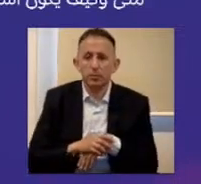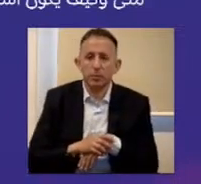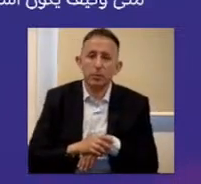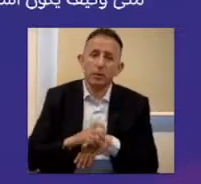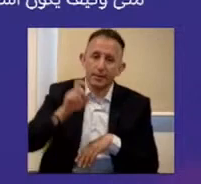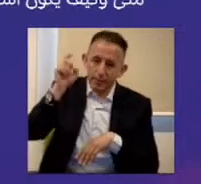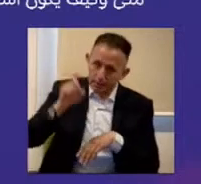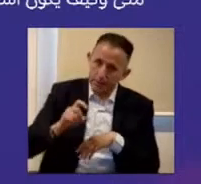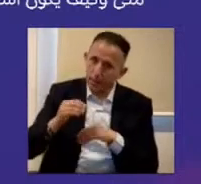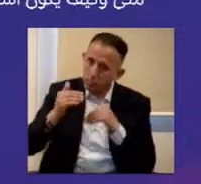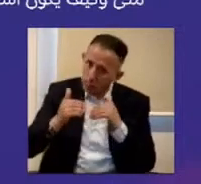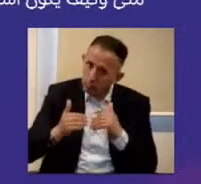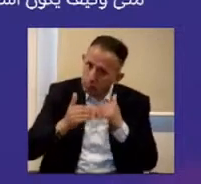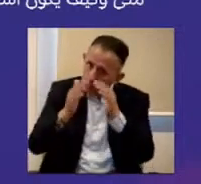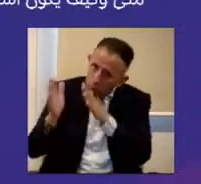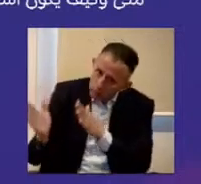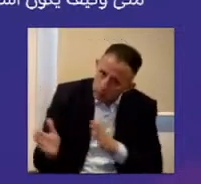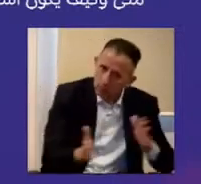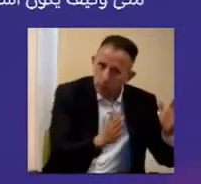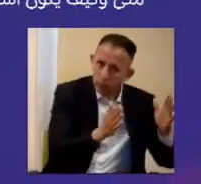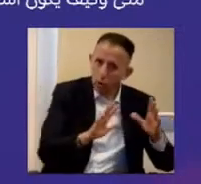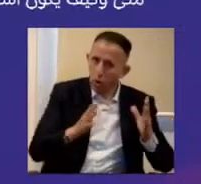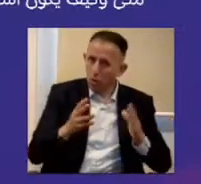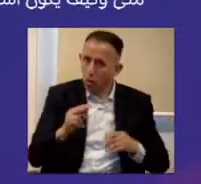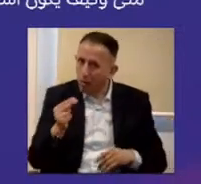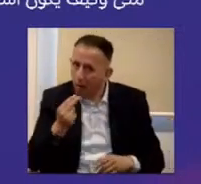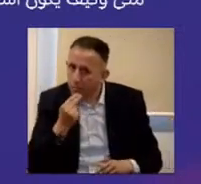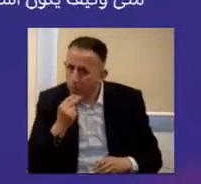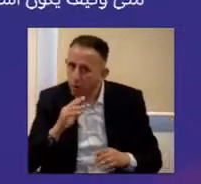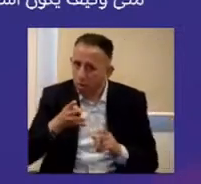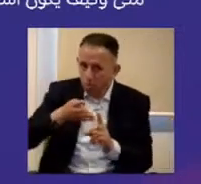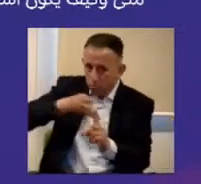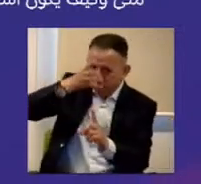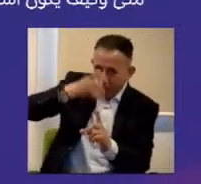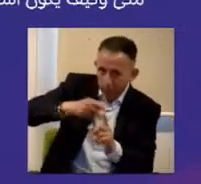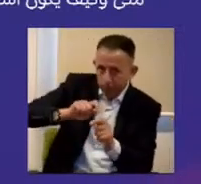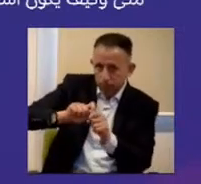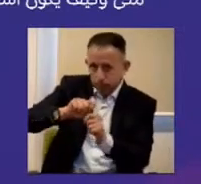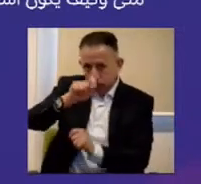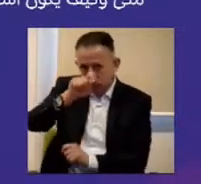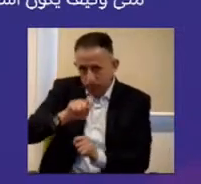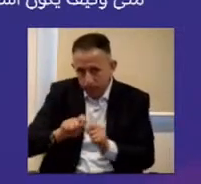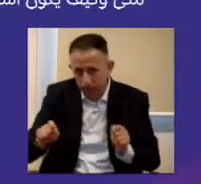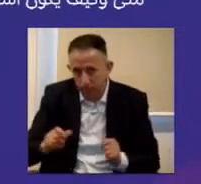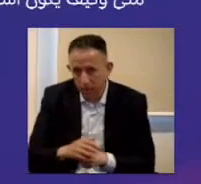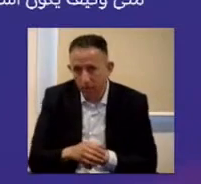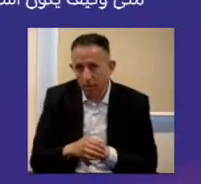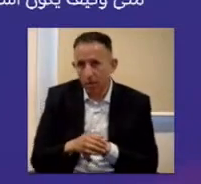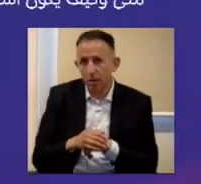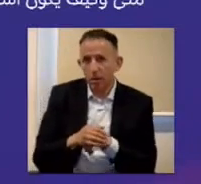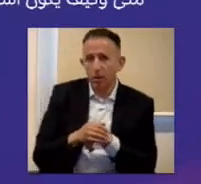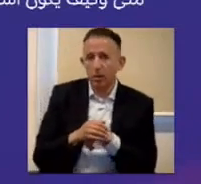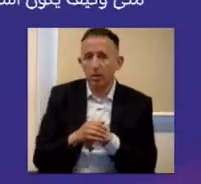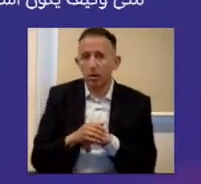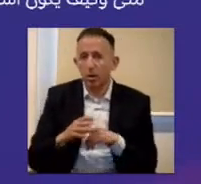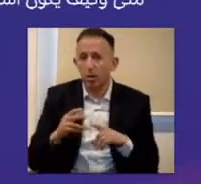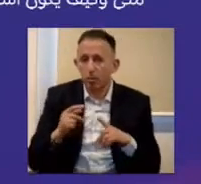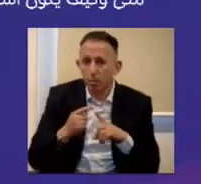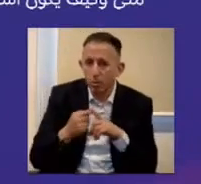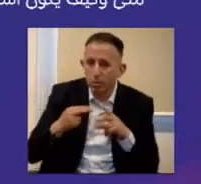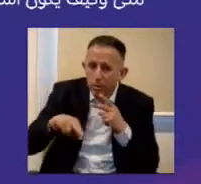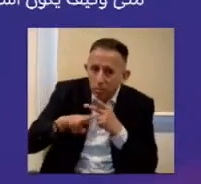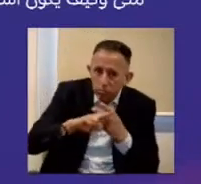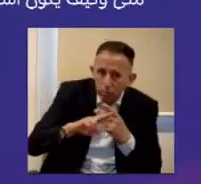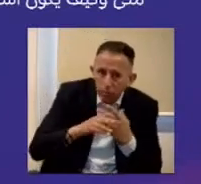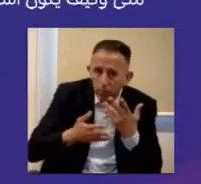do without exams. It may tend to supplement the teacher. Why is that the case? Because it's easy to do things without